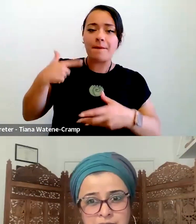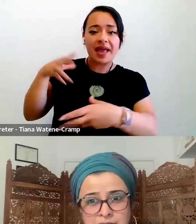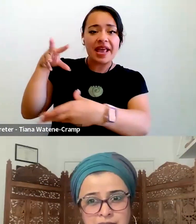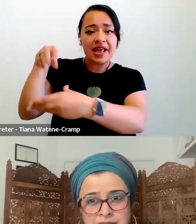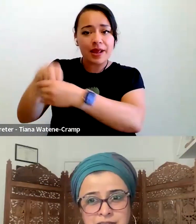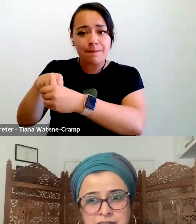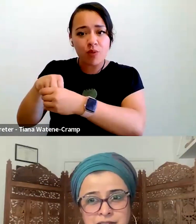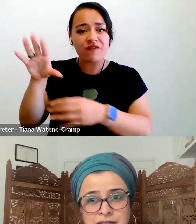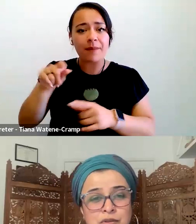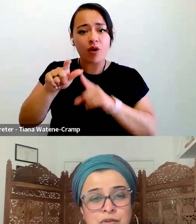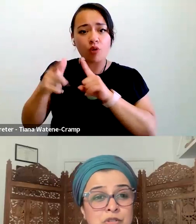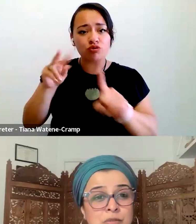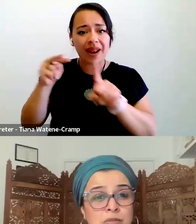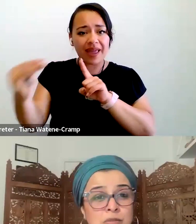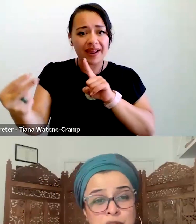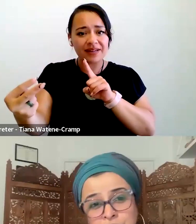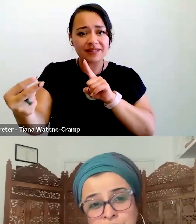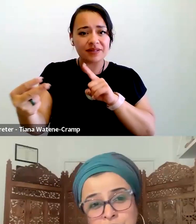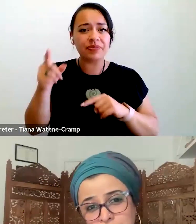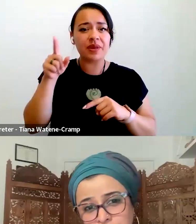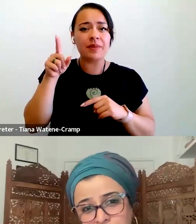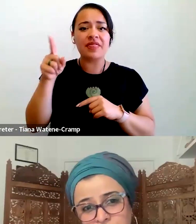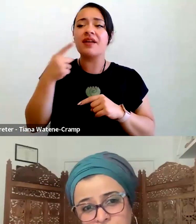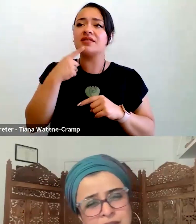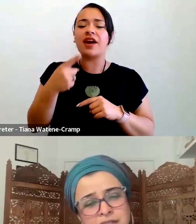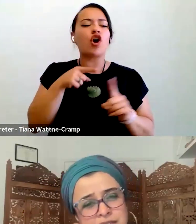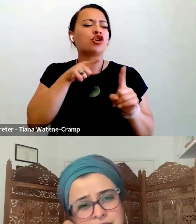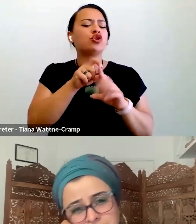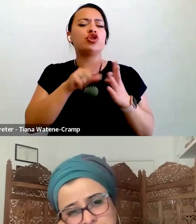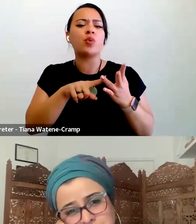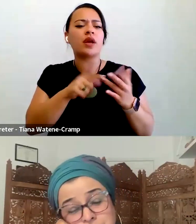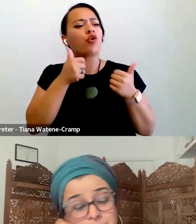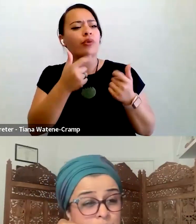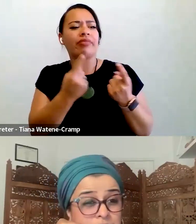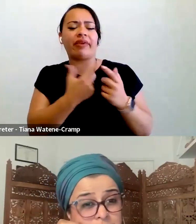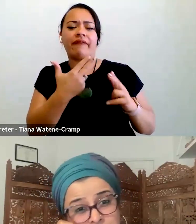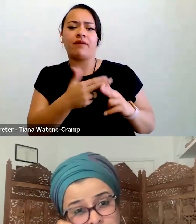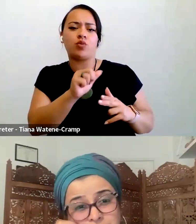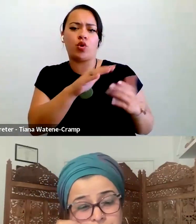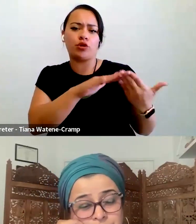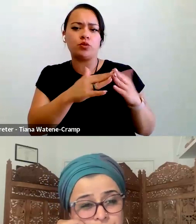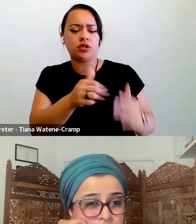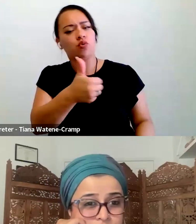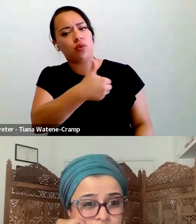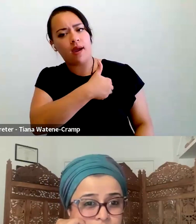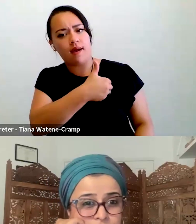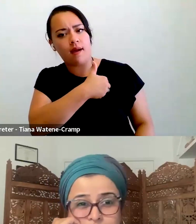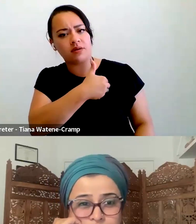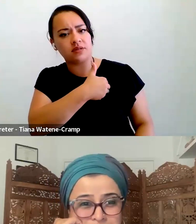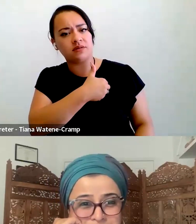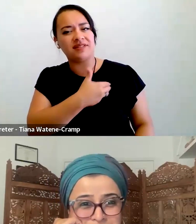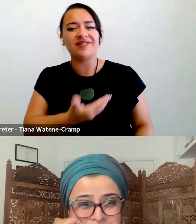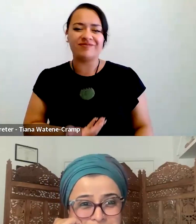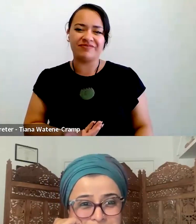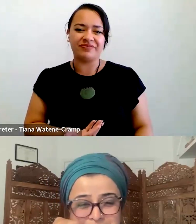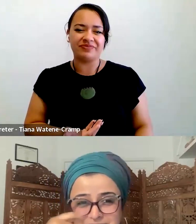lens, it's considered I'm doing my community a favor. Yep. So yeah, it's racist, really.